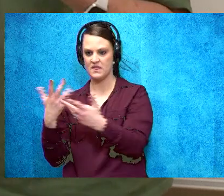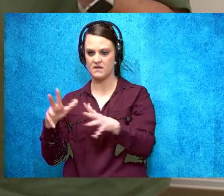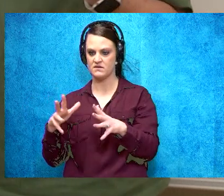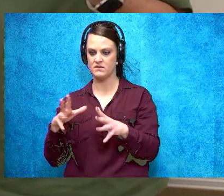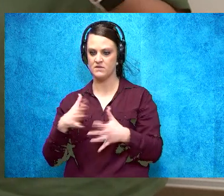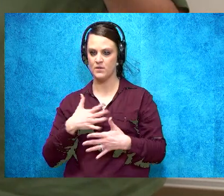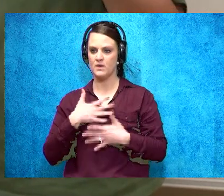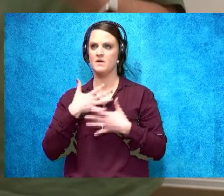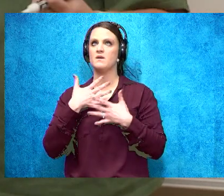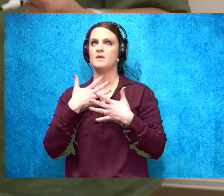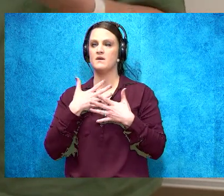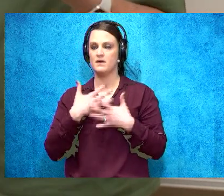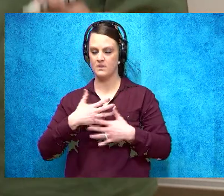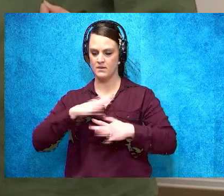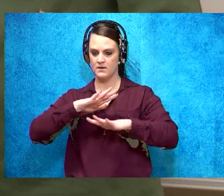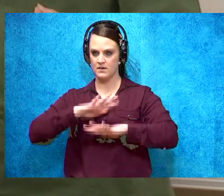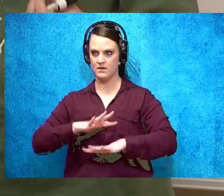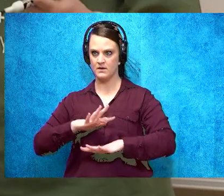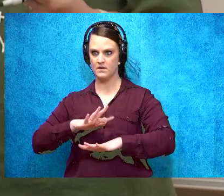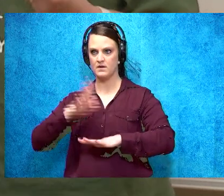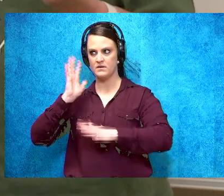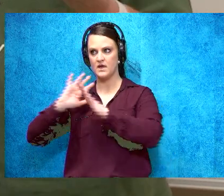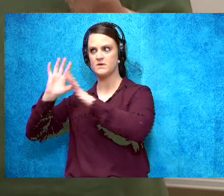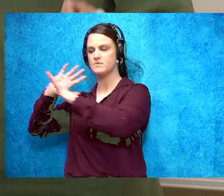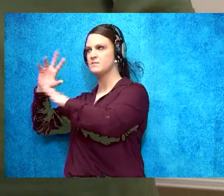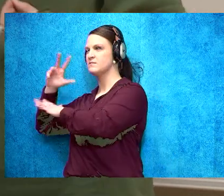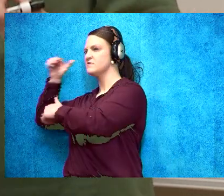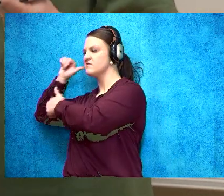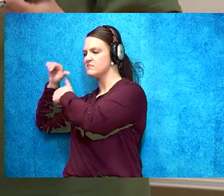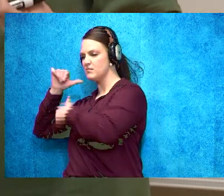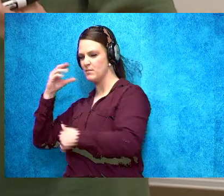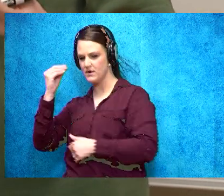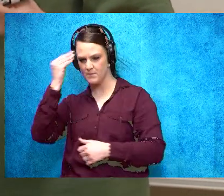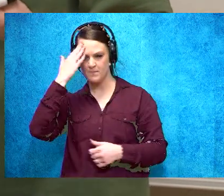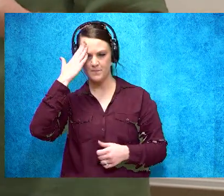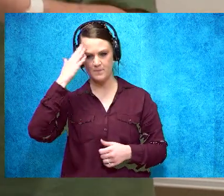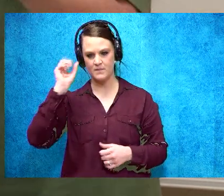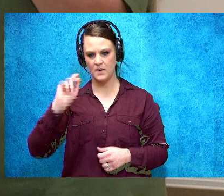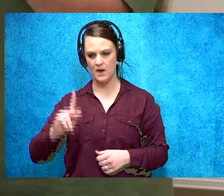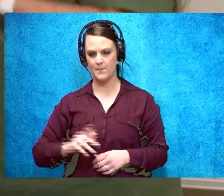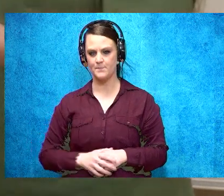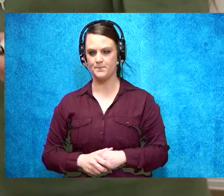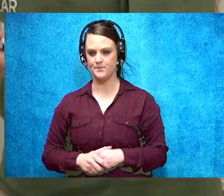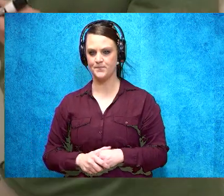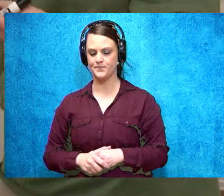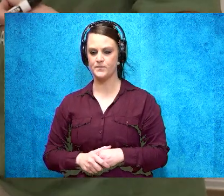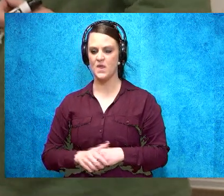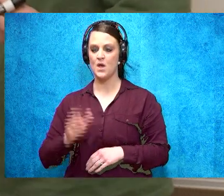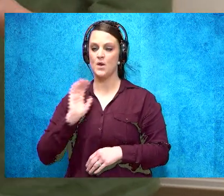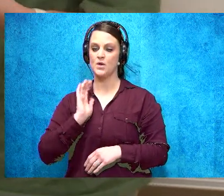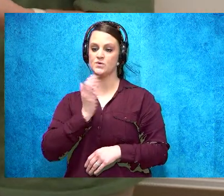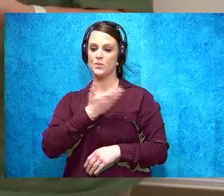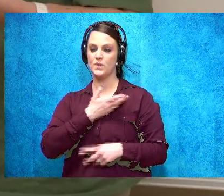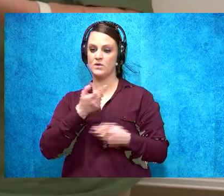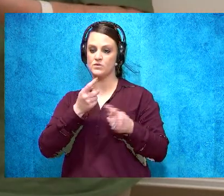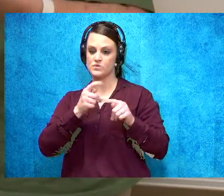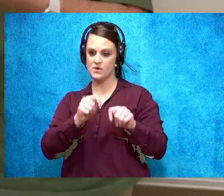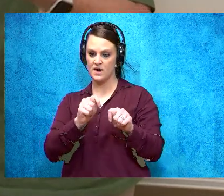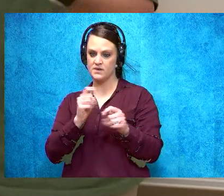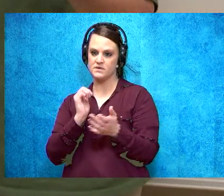back. Yes, these are multiple concepts we're trying to get you to understand within order of